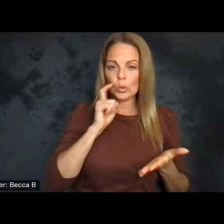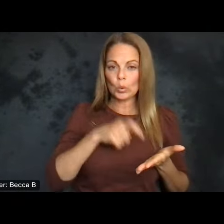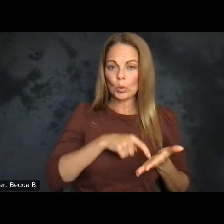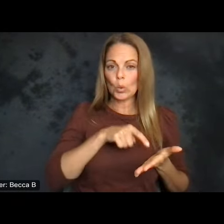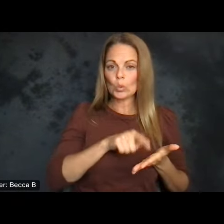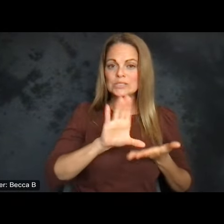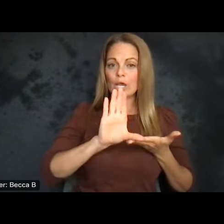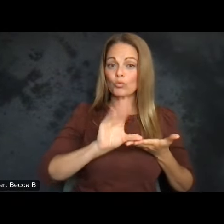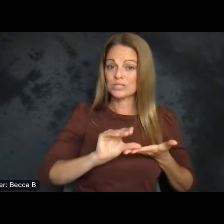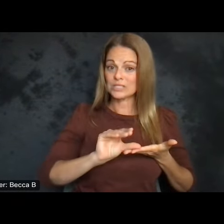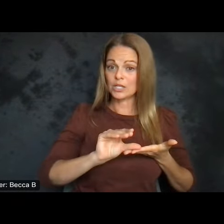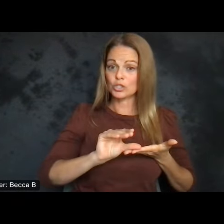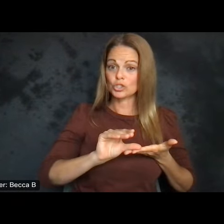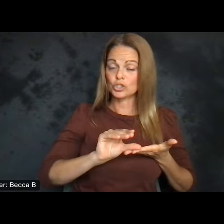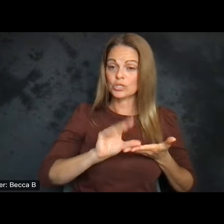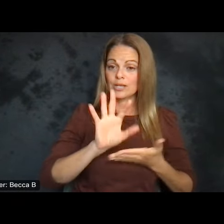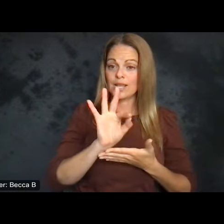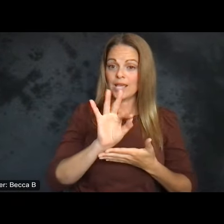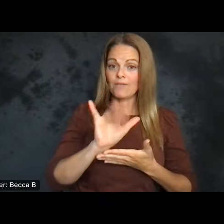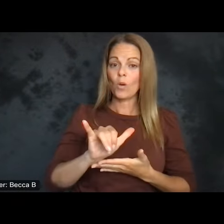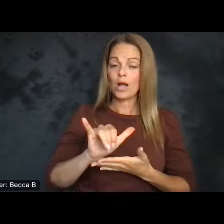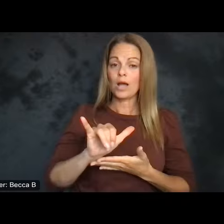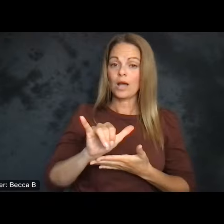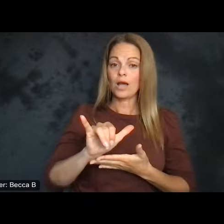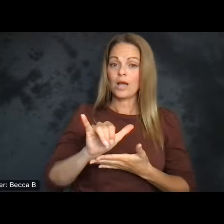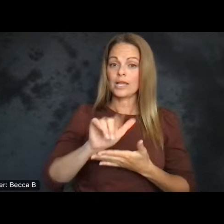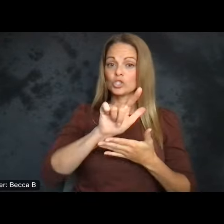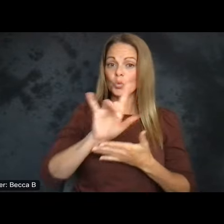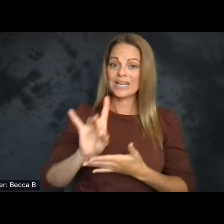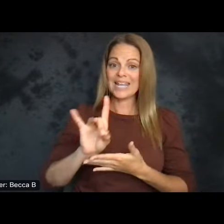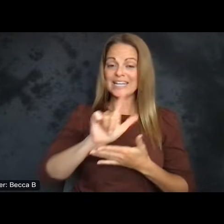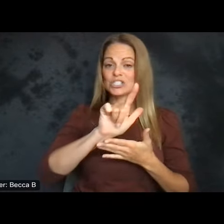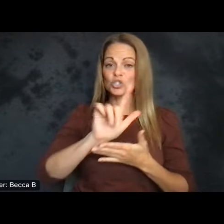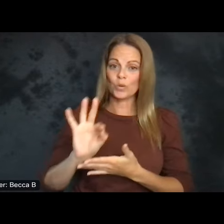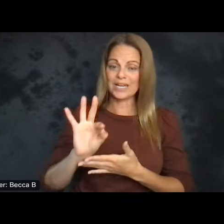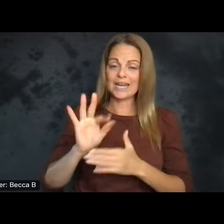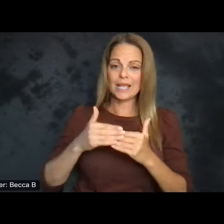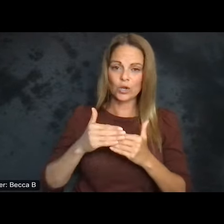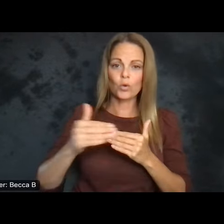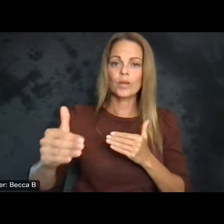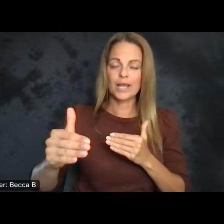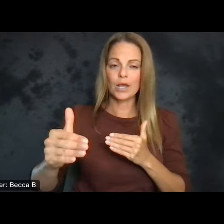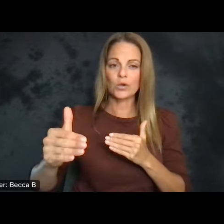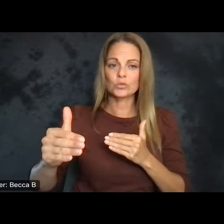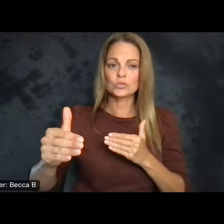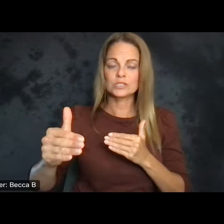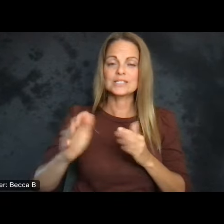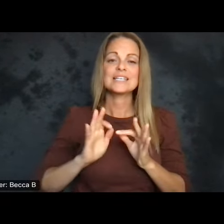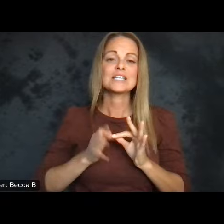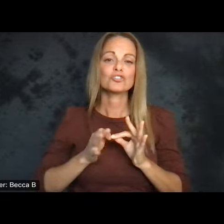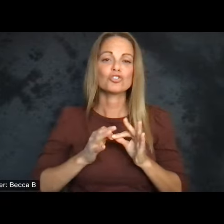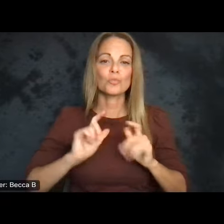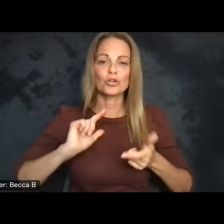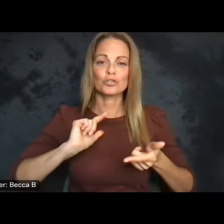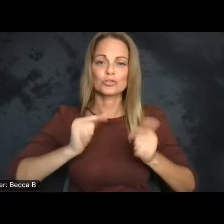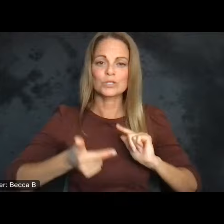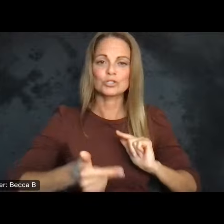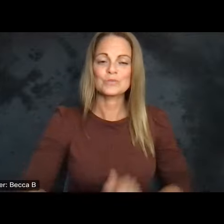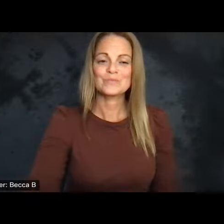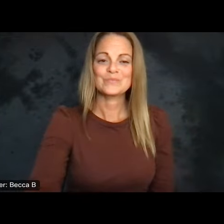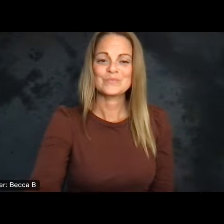reduction in FY 28 and 29 going out, and HVAC systems. And